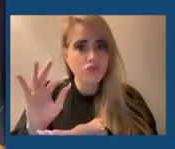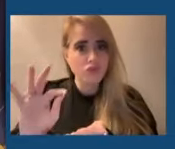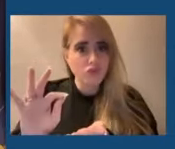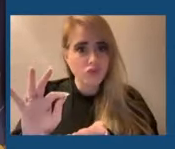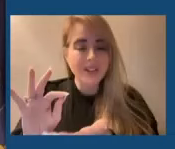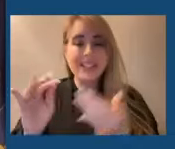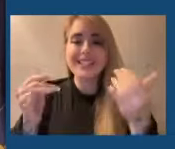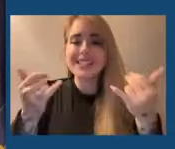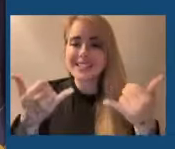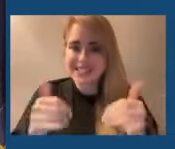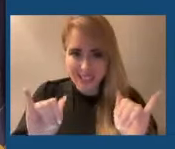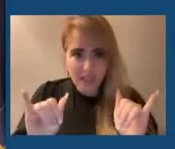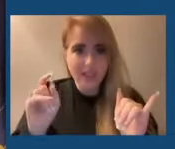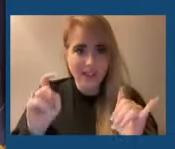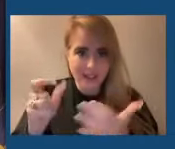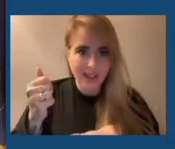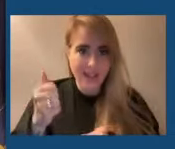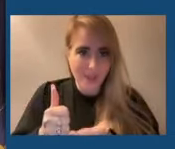still need help.